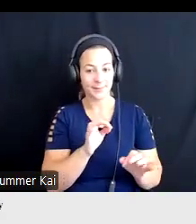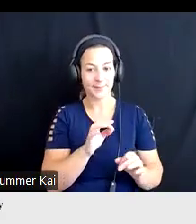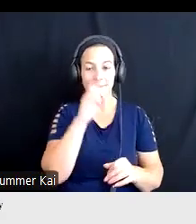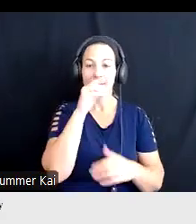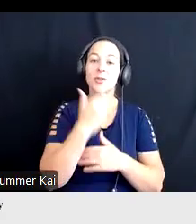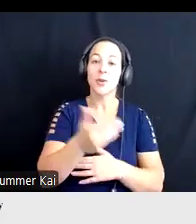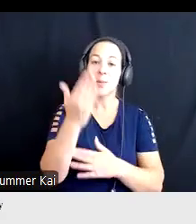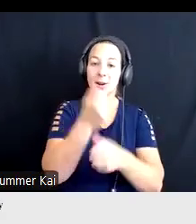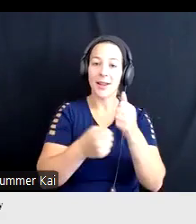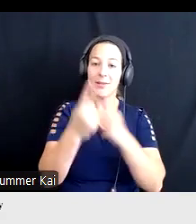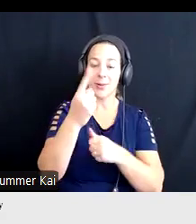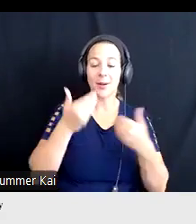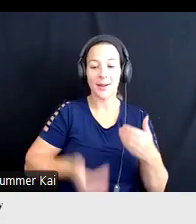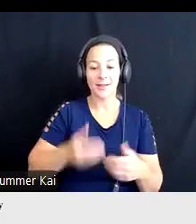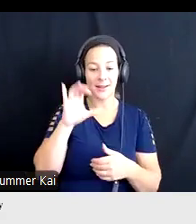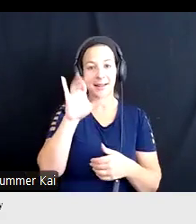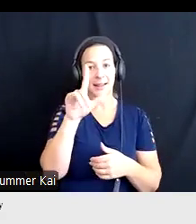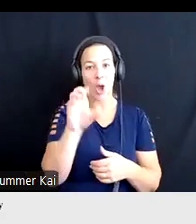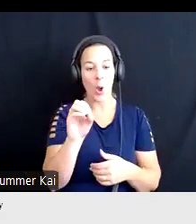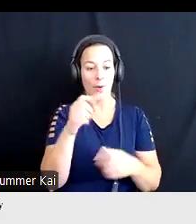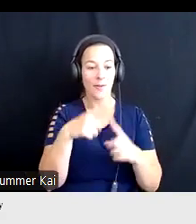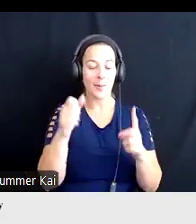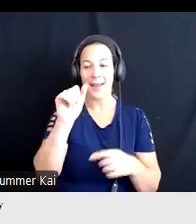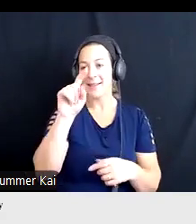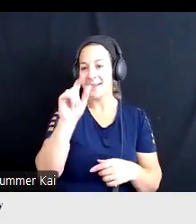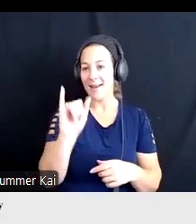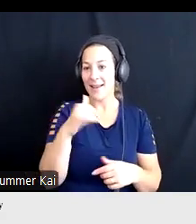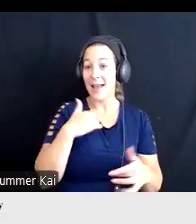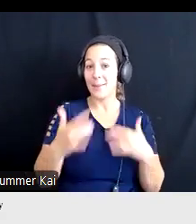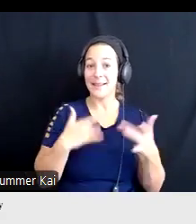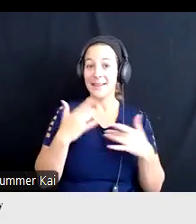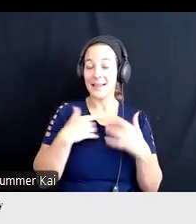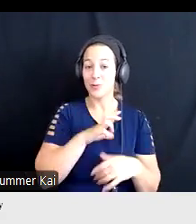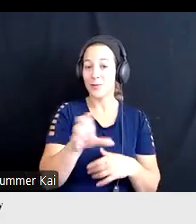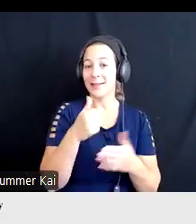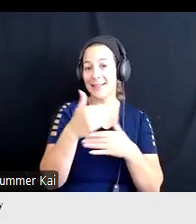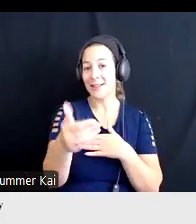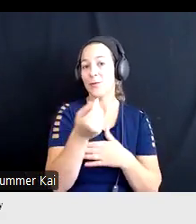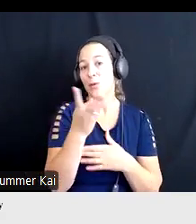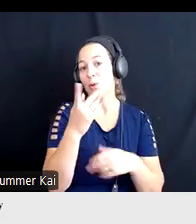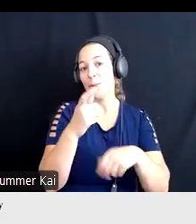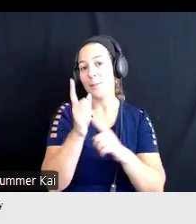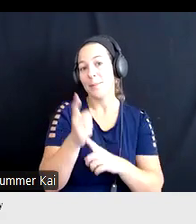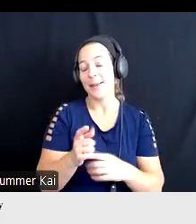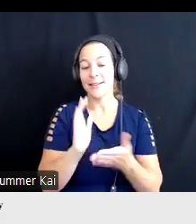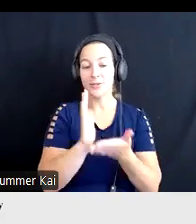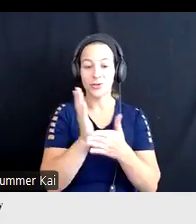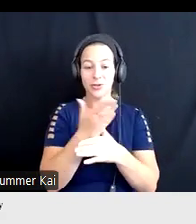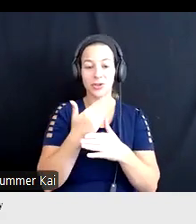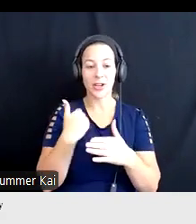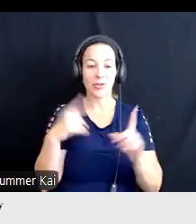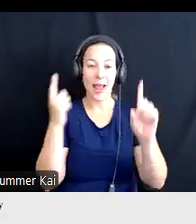good morning, everyone. Cleo Cordomenos from ATI. I am very excited to spend the next few minutes sharing some highlights from our recent